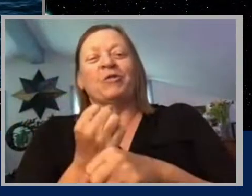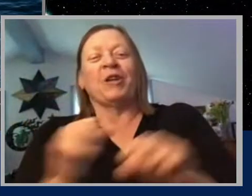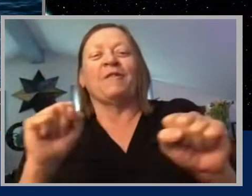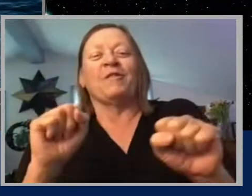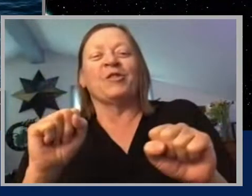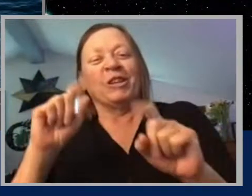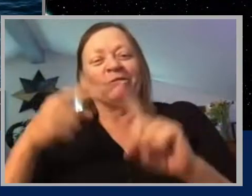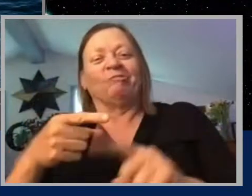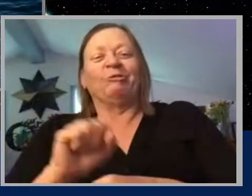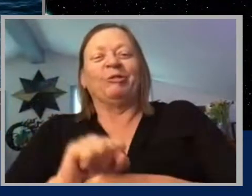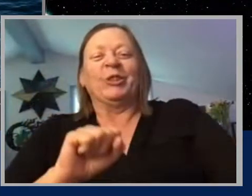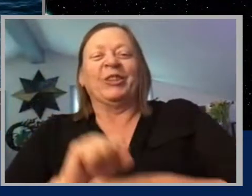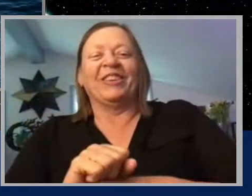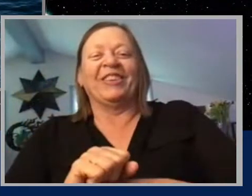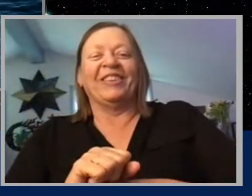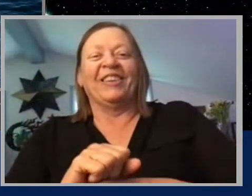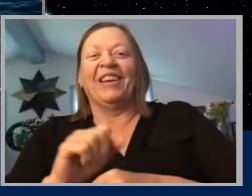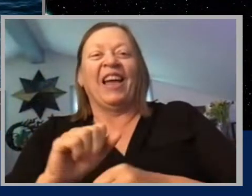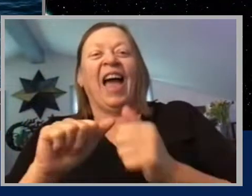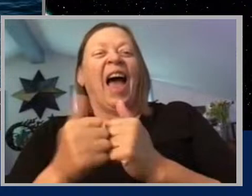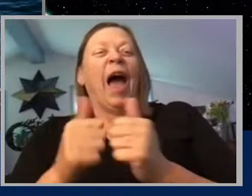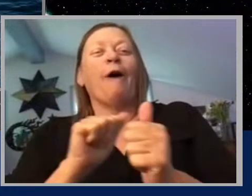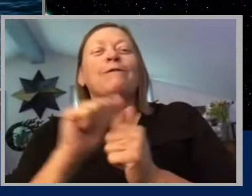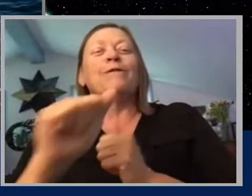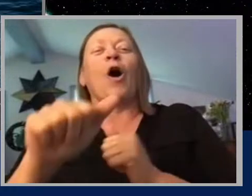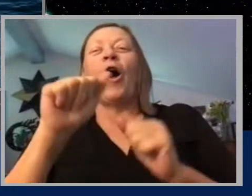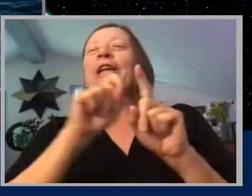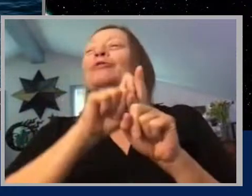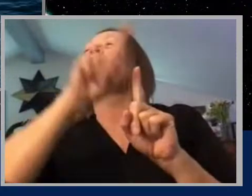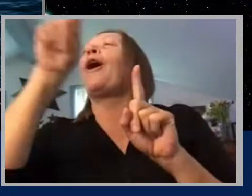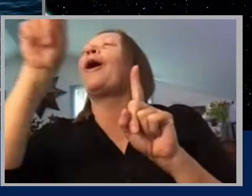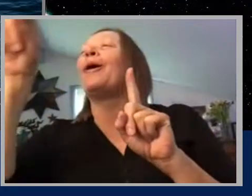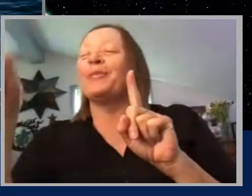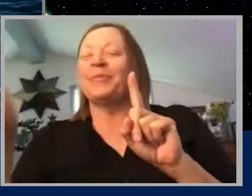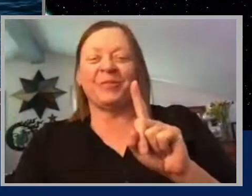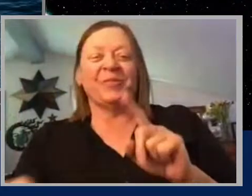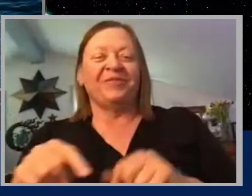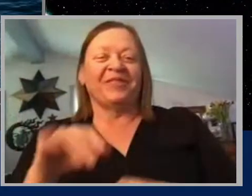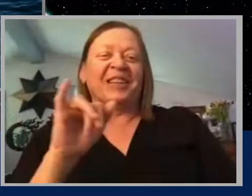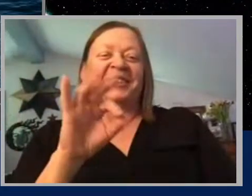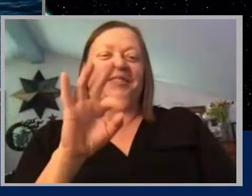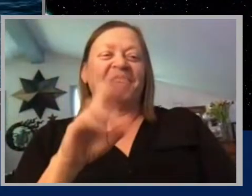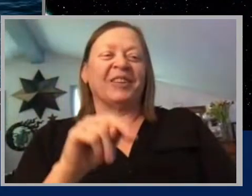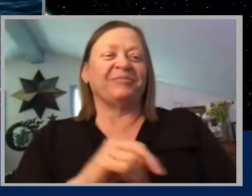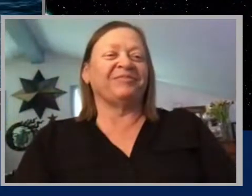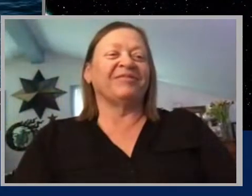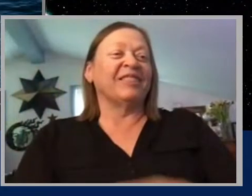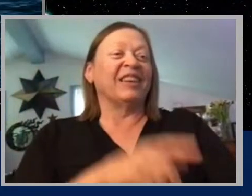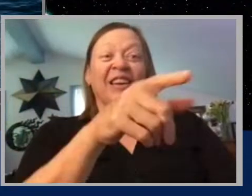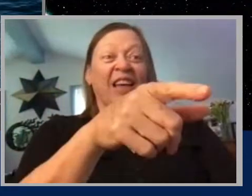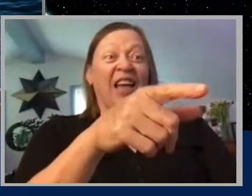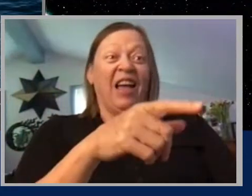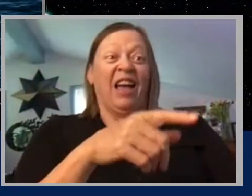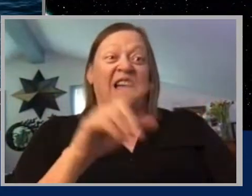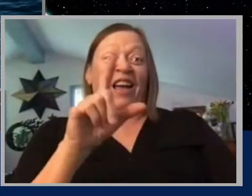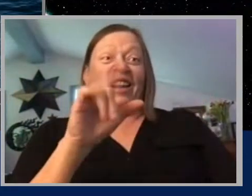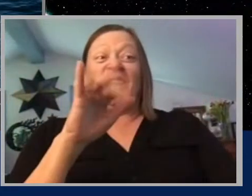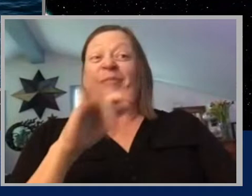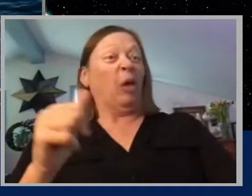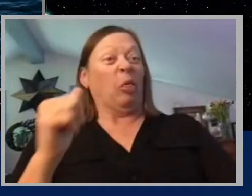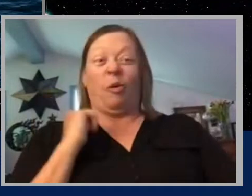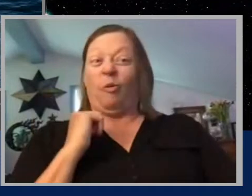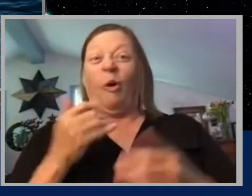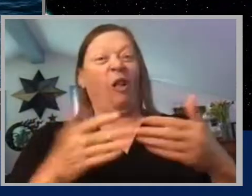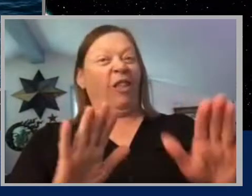they can get. And just another piece of the fun. Yeah, they won't let me do it. Let you do it, nice. They won't. They're